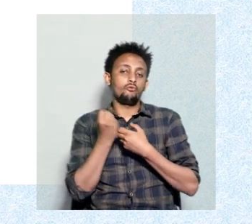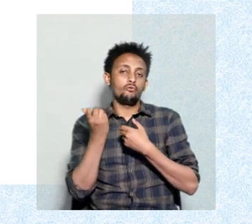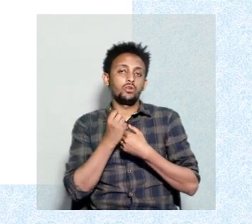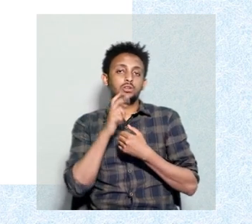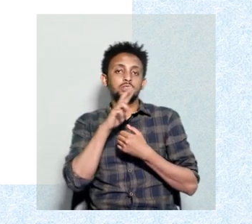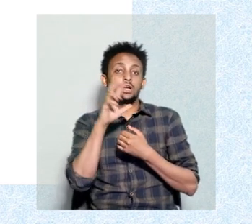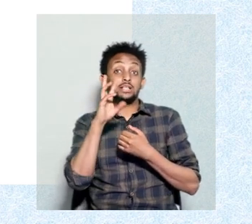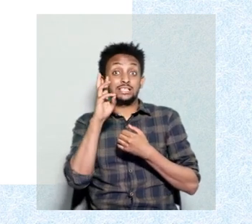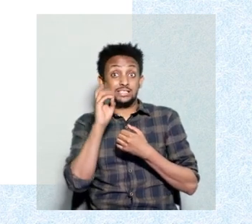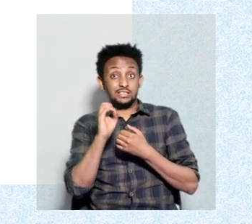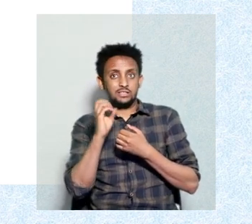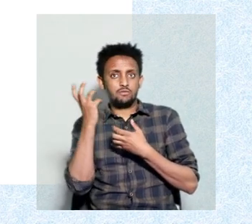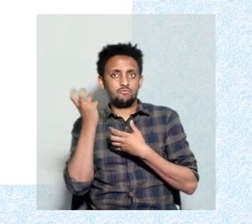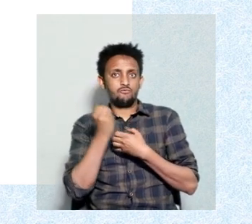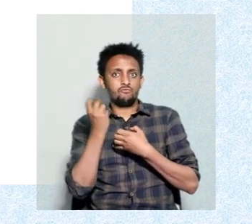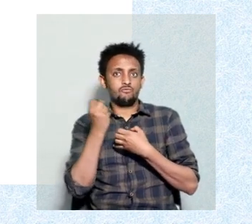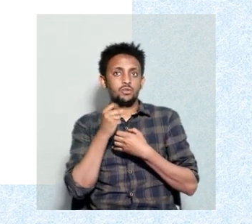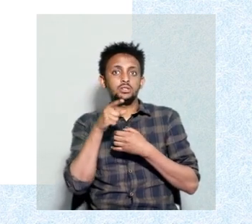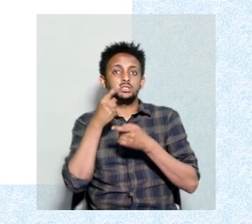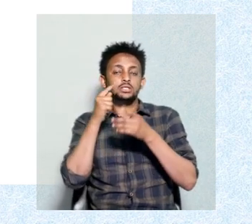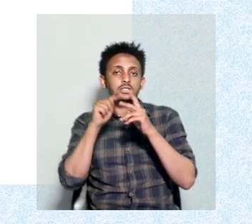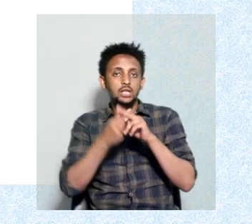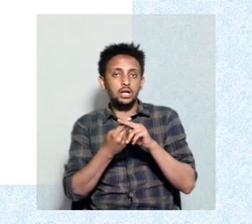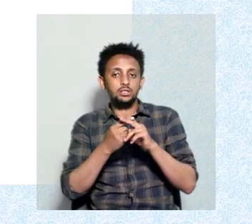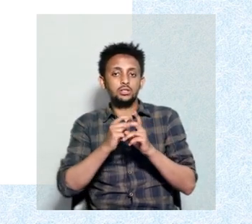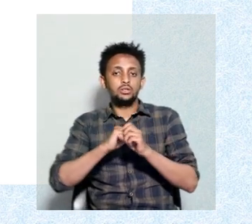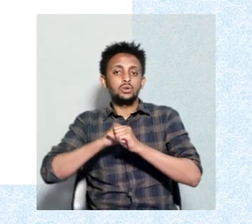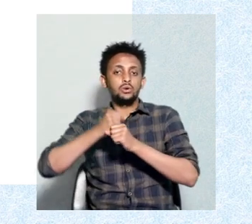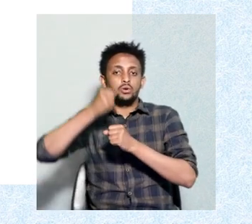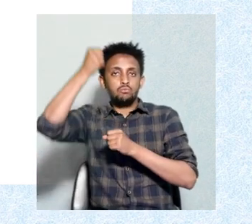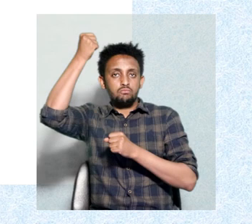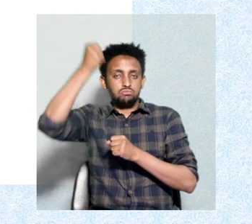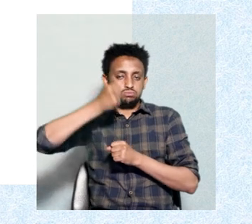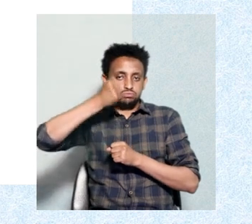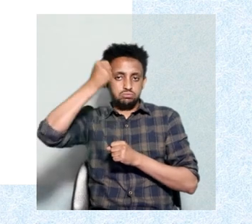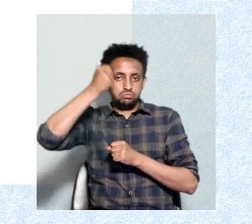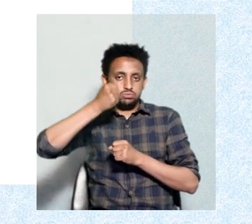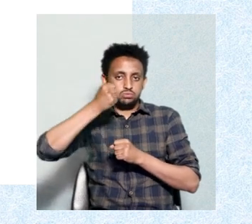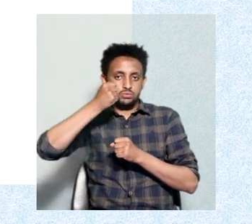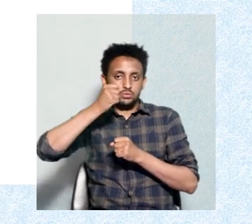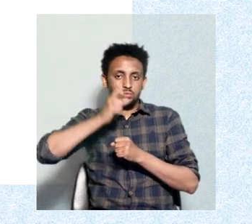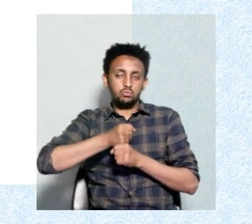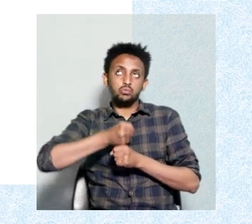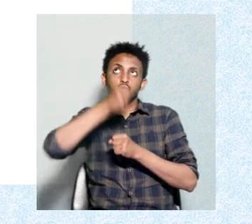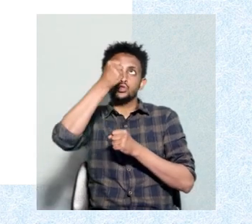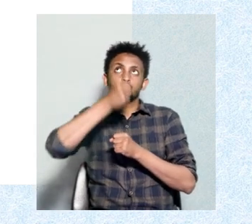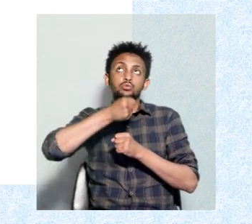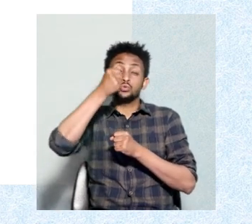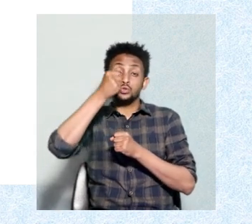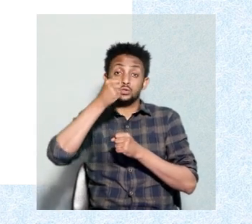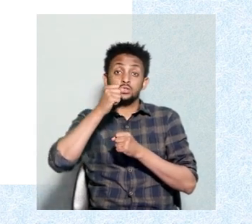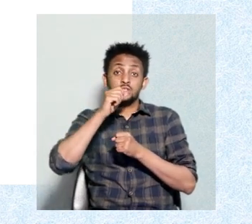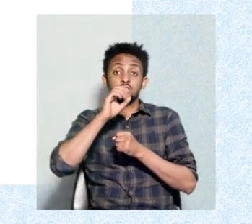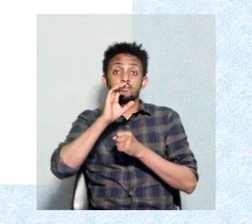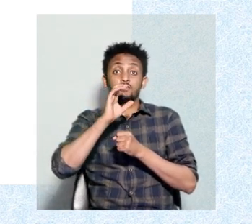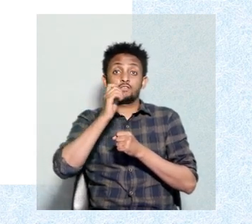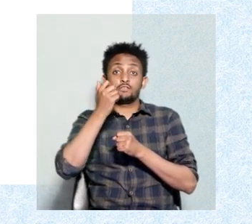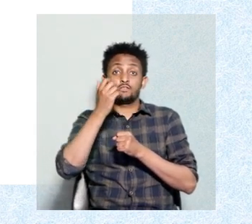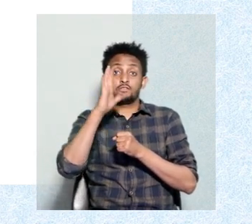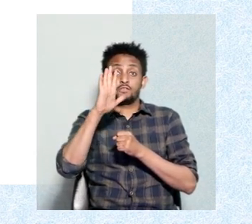absorbs 350 joule of energy, it starts to push the piston upward with a constant pressure of 50 Pascal.